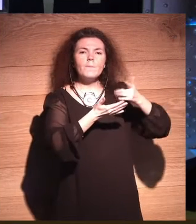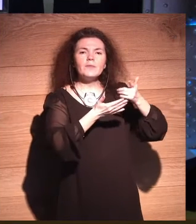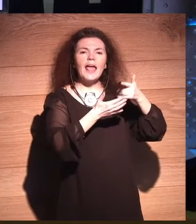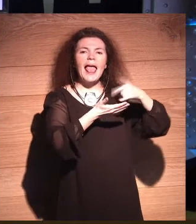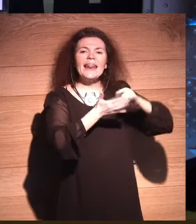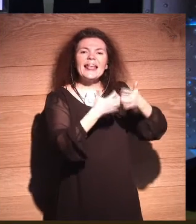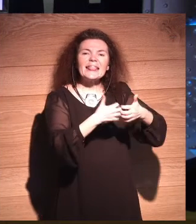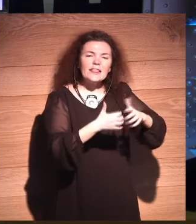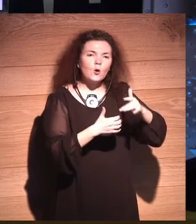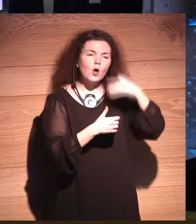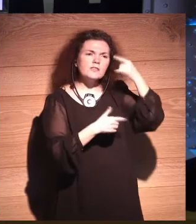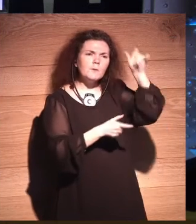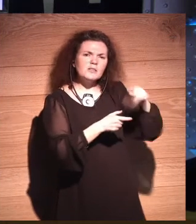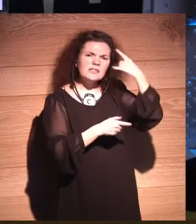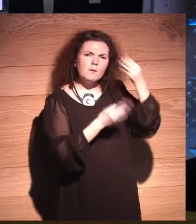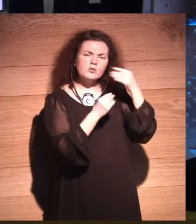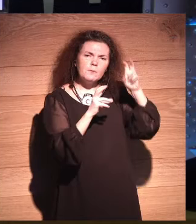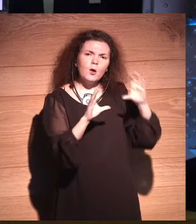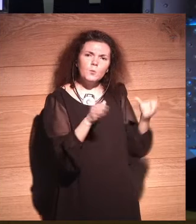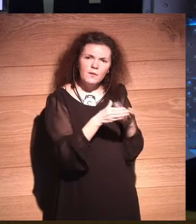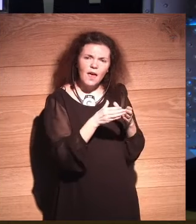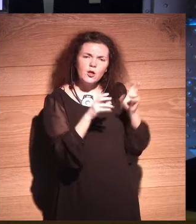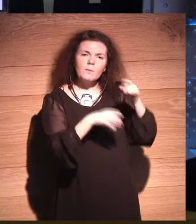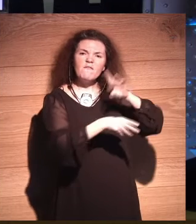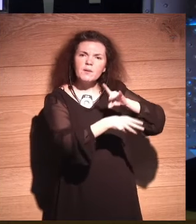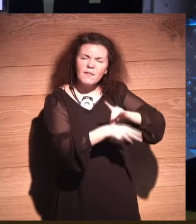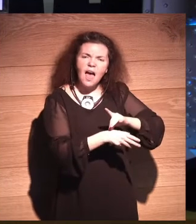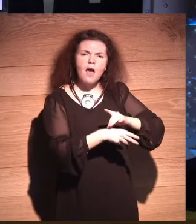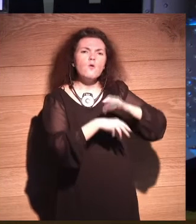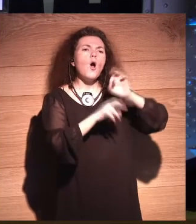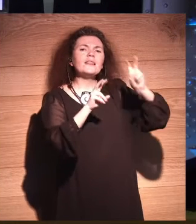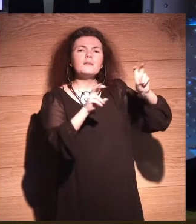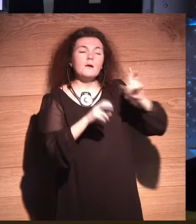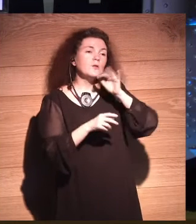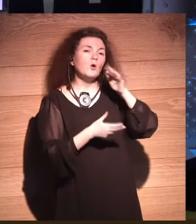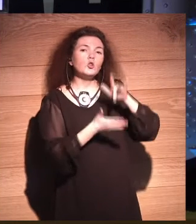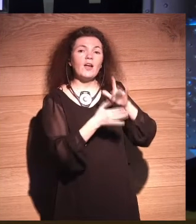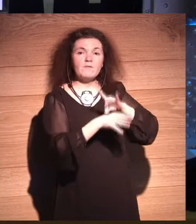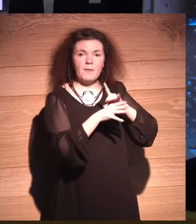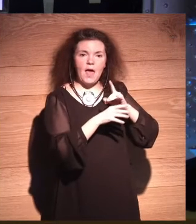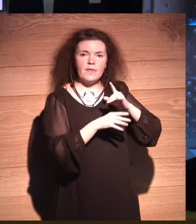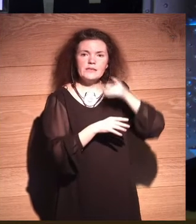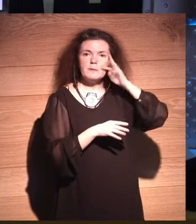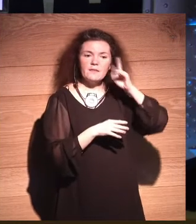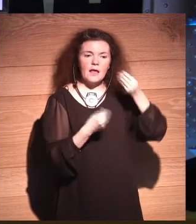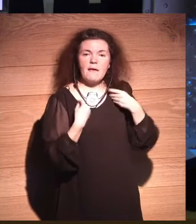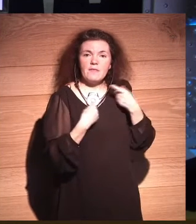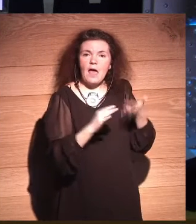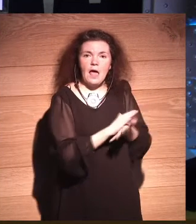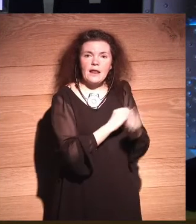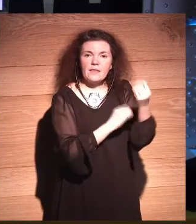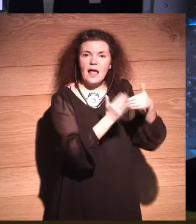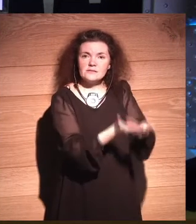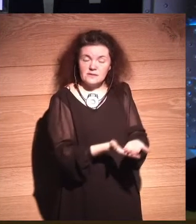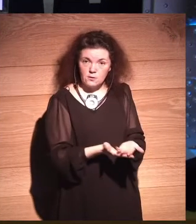lot about a community or a disease because they live with that condition every day, we have the opportunity, I